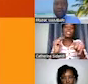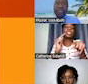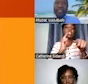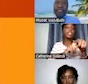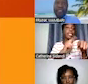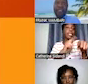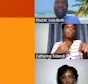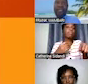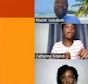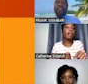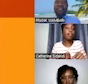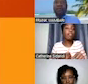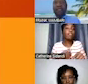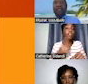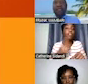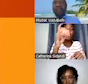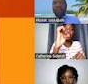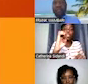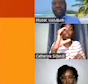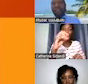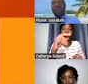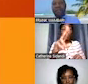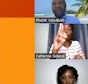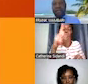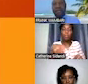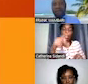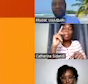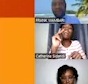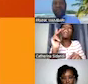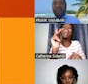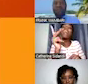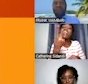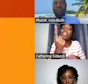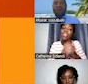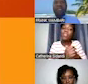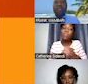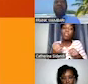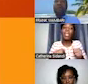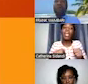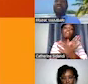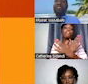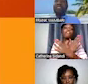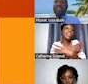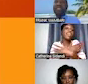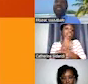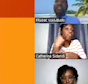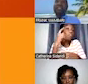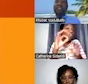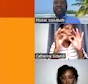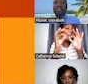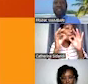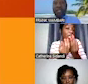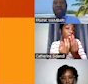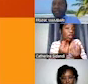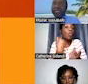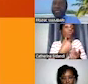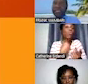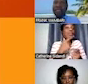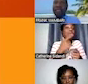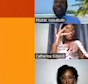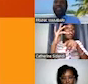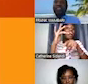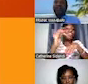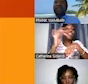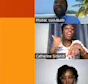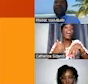Kenya. And that family, friend of our family, was really affected.